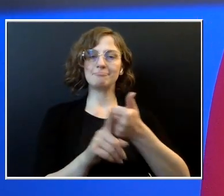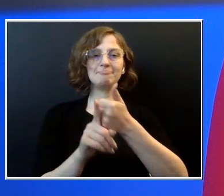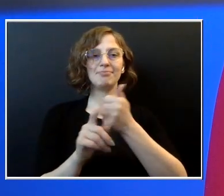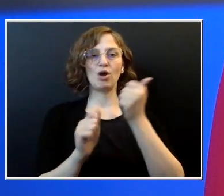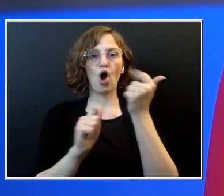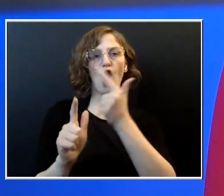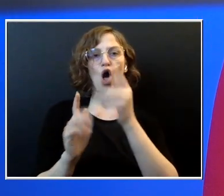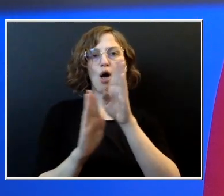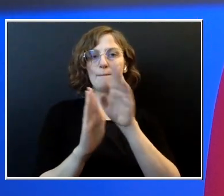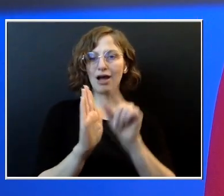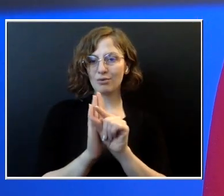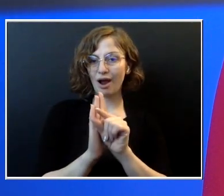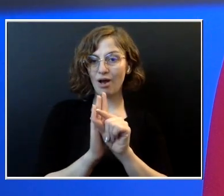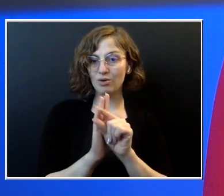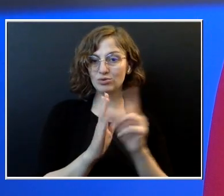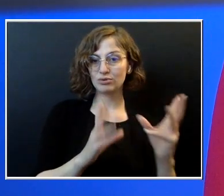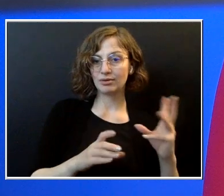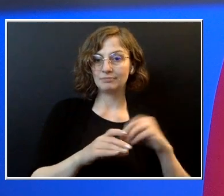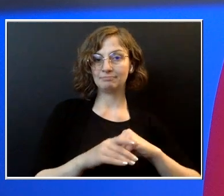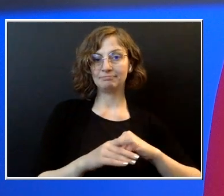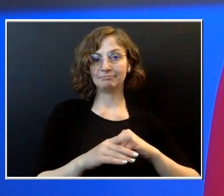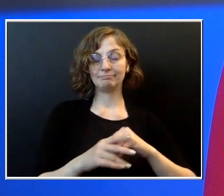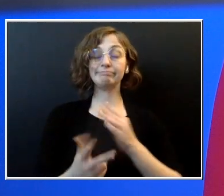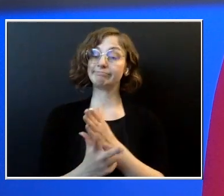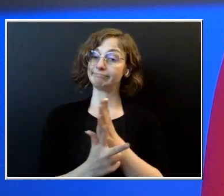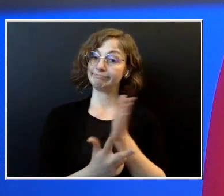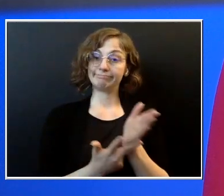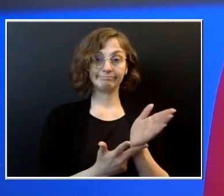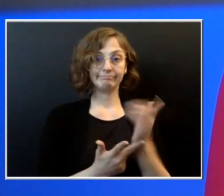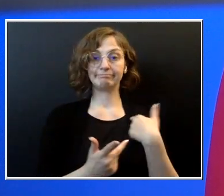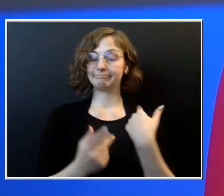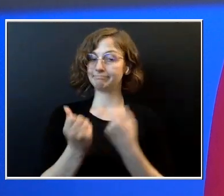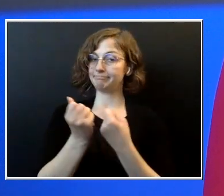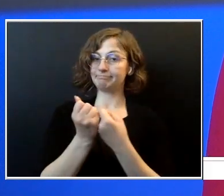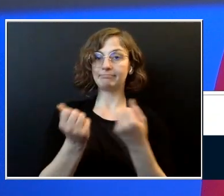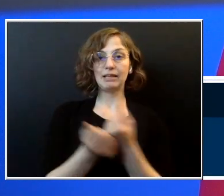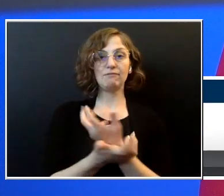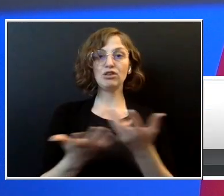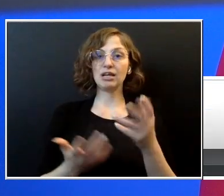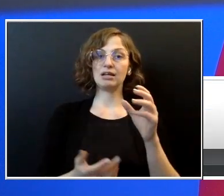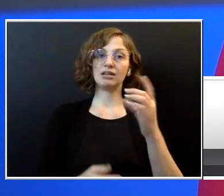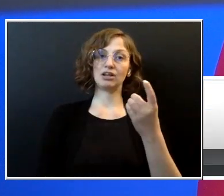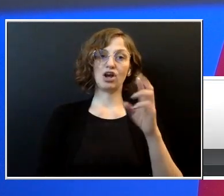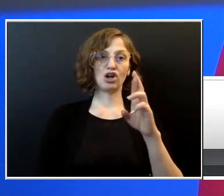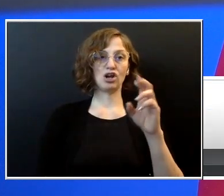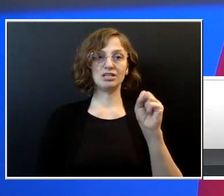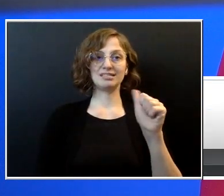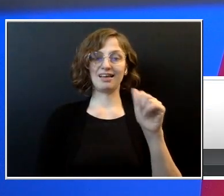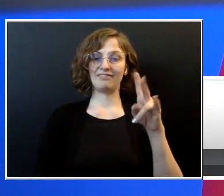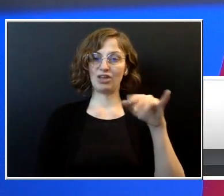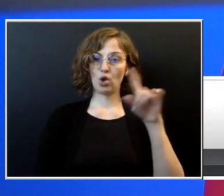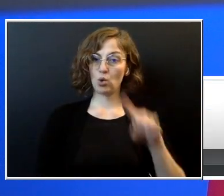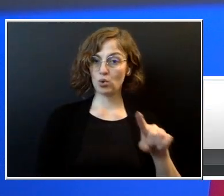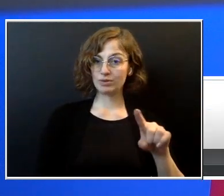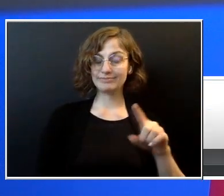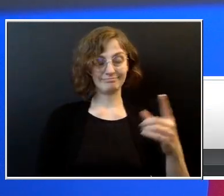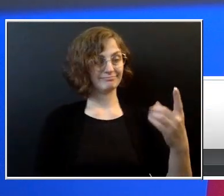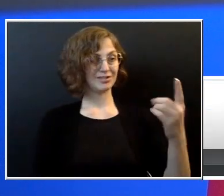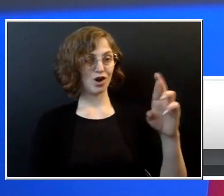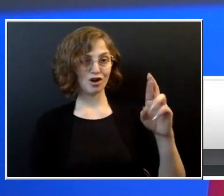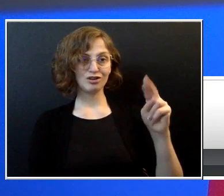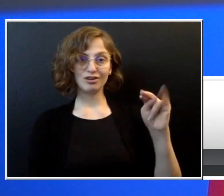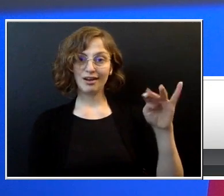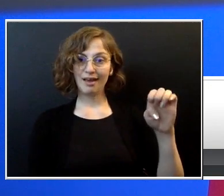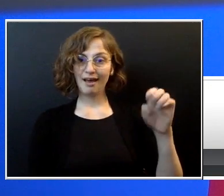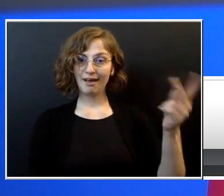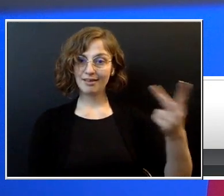approach. I would echo everything that Dr. Sabio said, as well as what Dr. Nye said. One, I think as